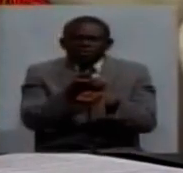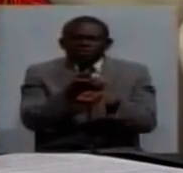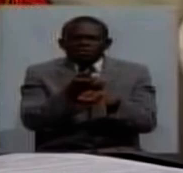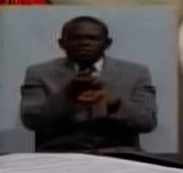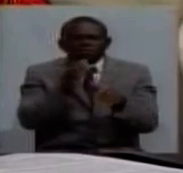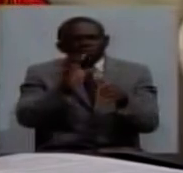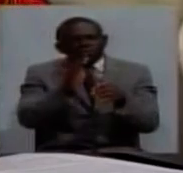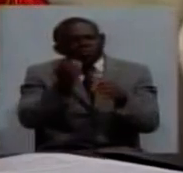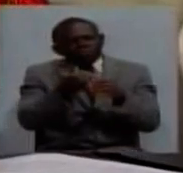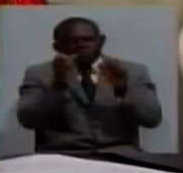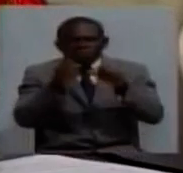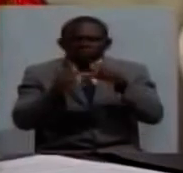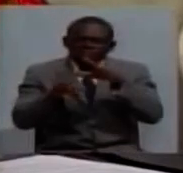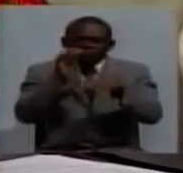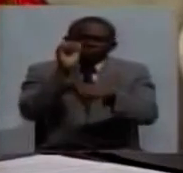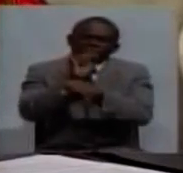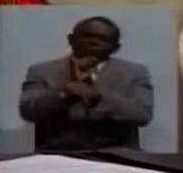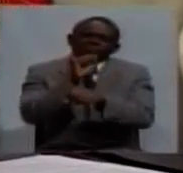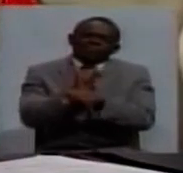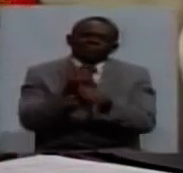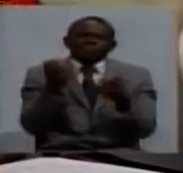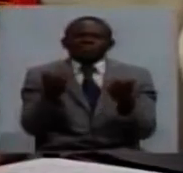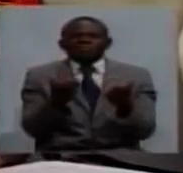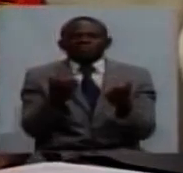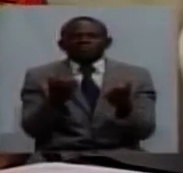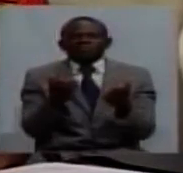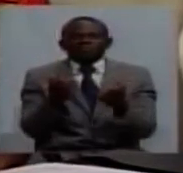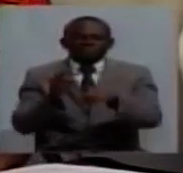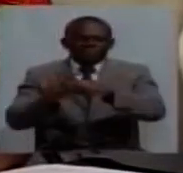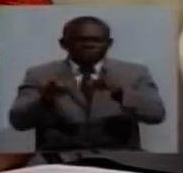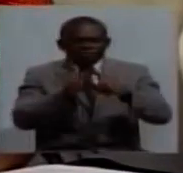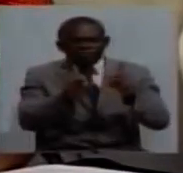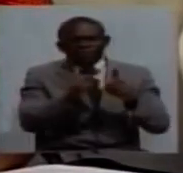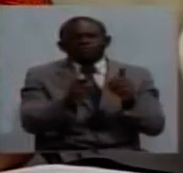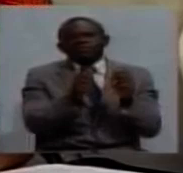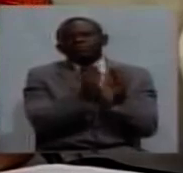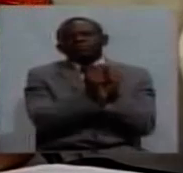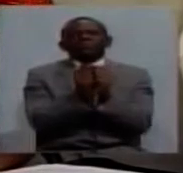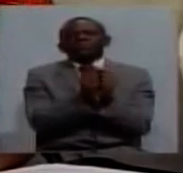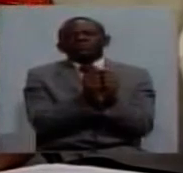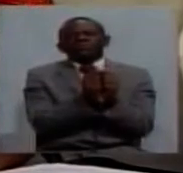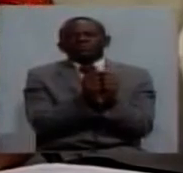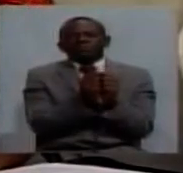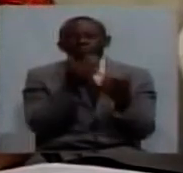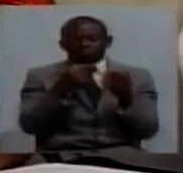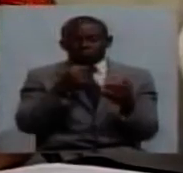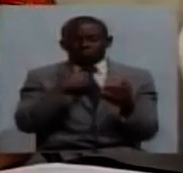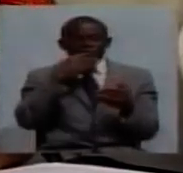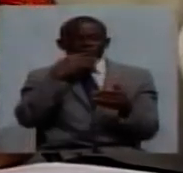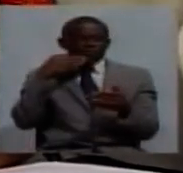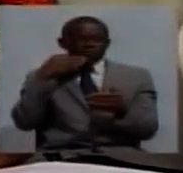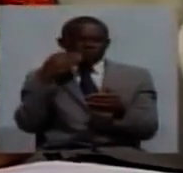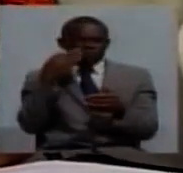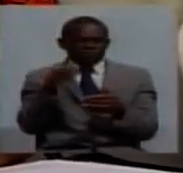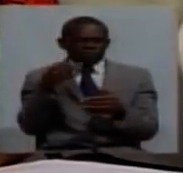be that value chain that needs to be put in everything we do. So even if I'm growing vegetables and I grow a lot, the next question will be,